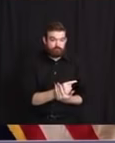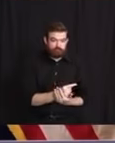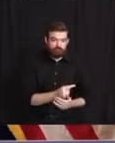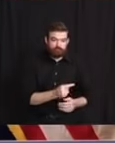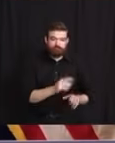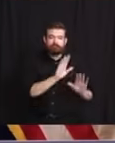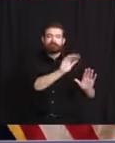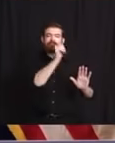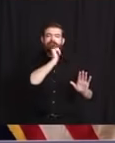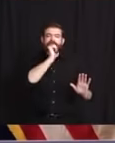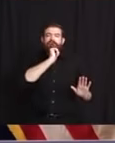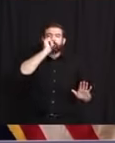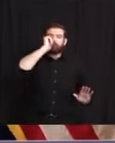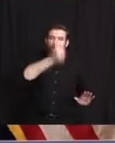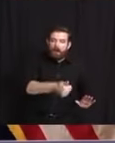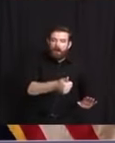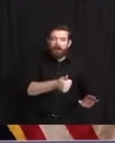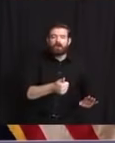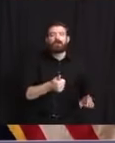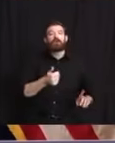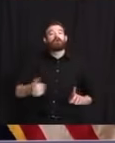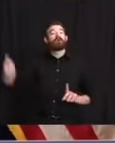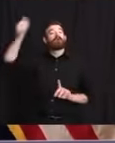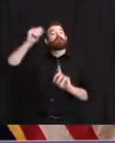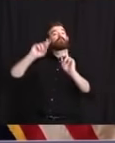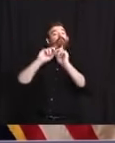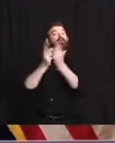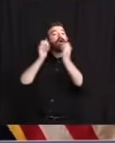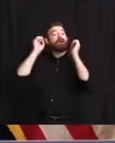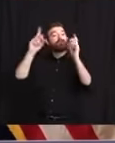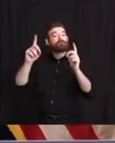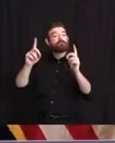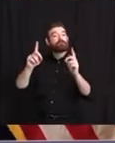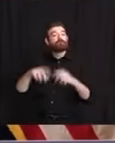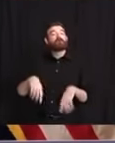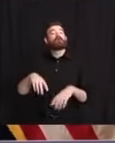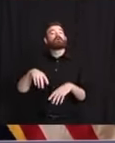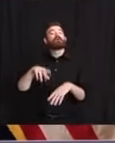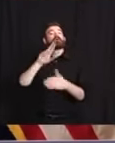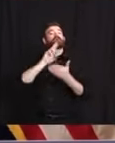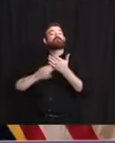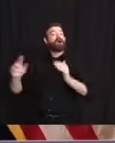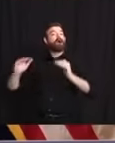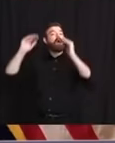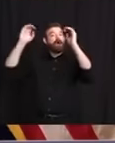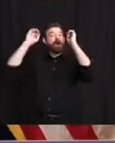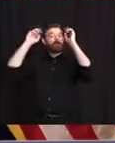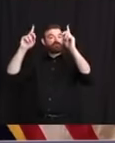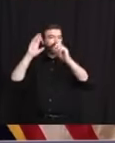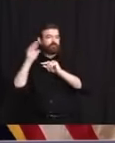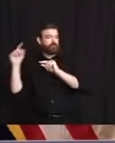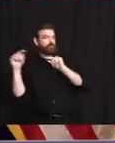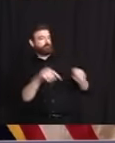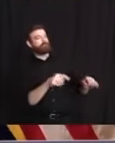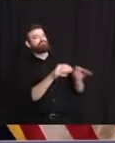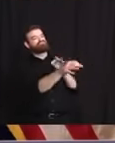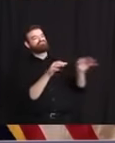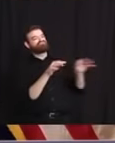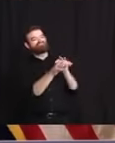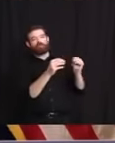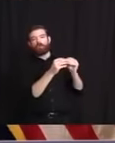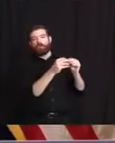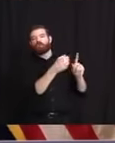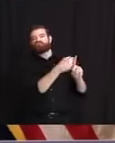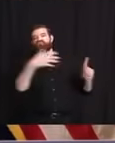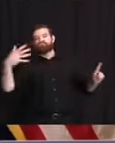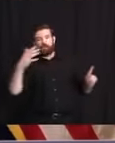of the Department of Education and the Secretary of Higher Ed will come out with guidance. And again, I think the one question that folks can rightfully ask is, what are you